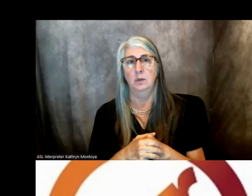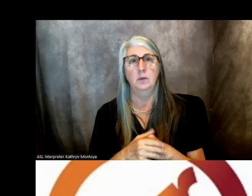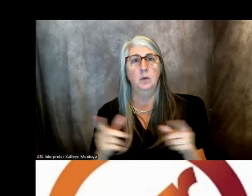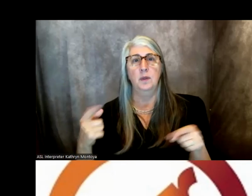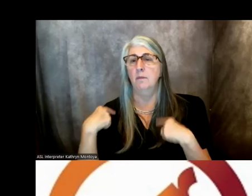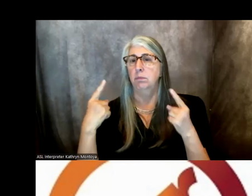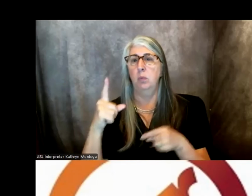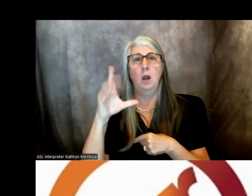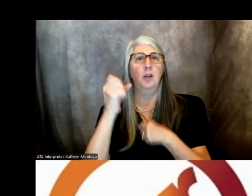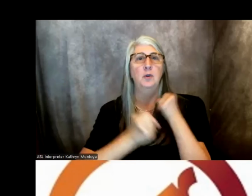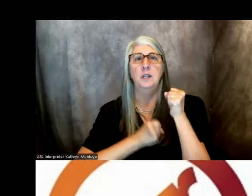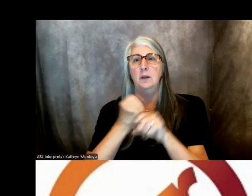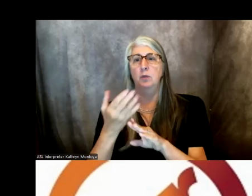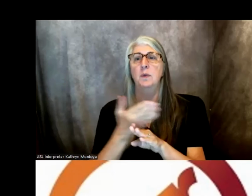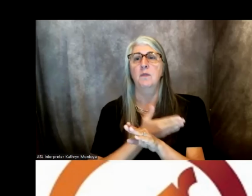change in their